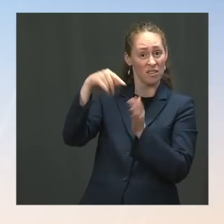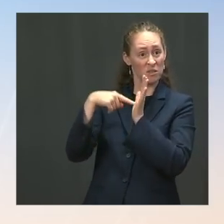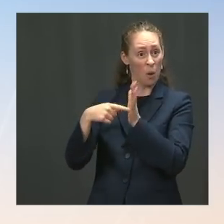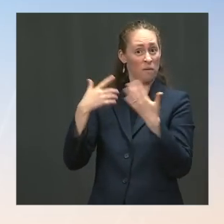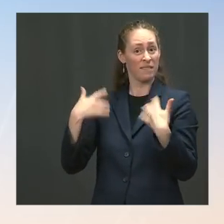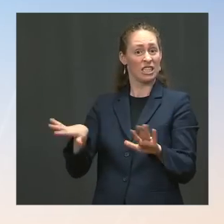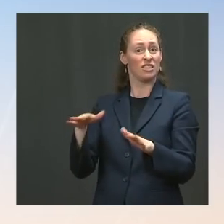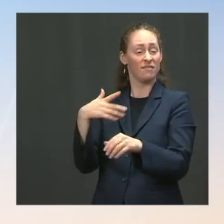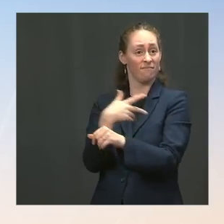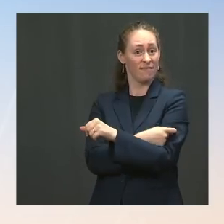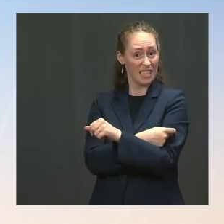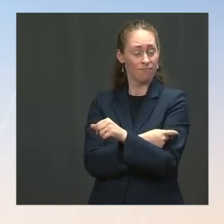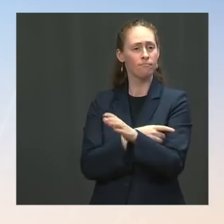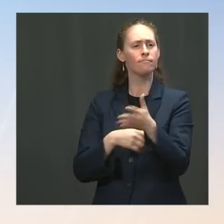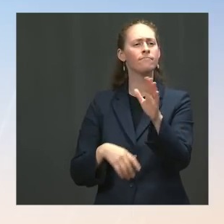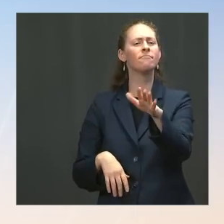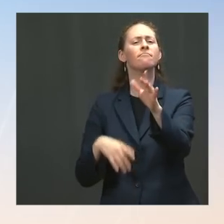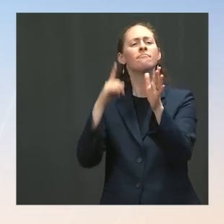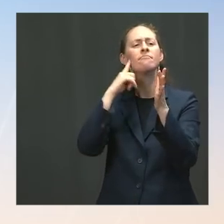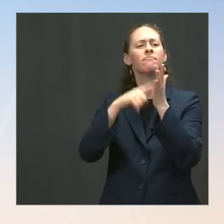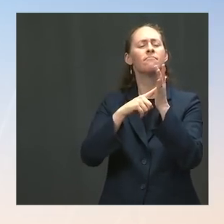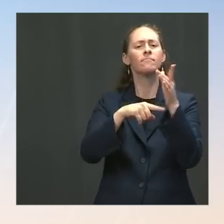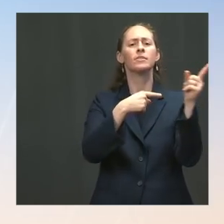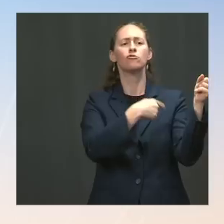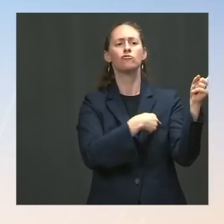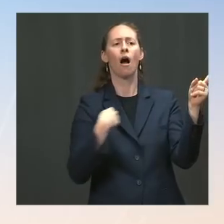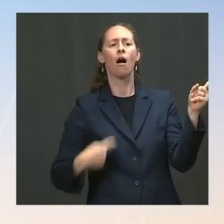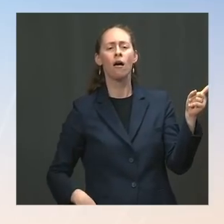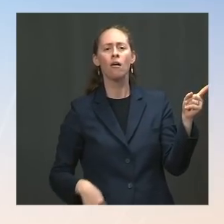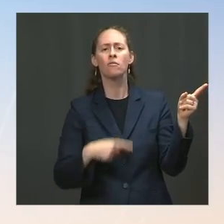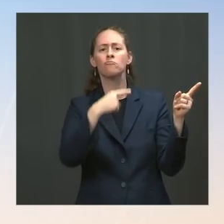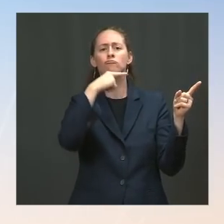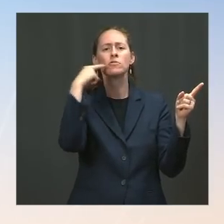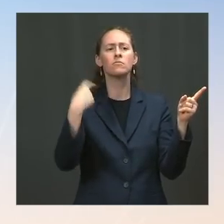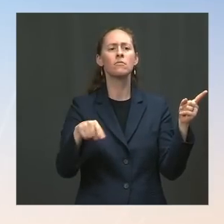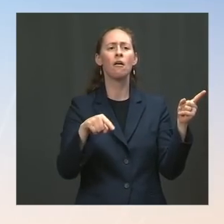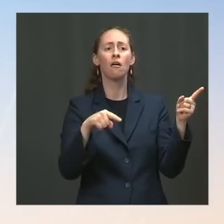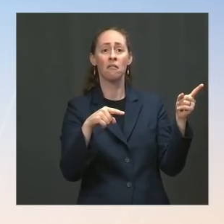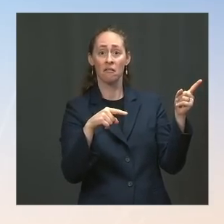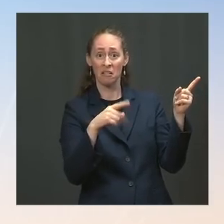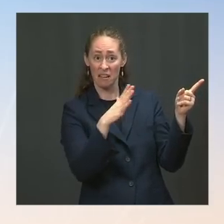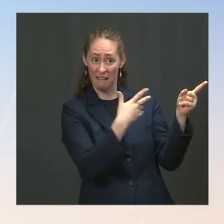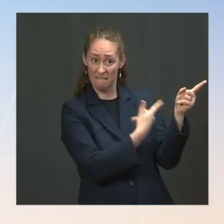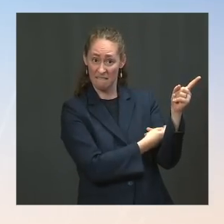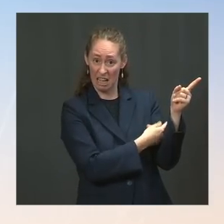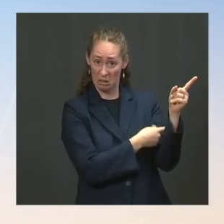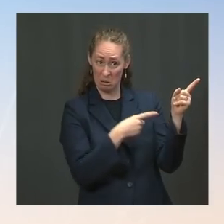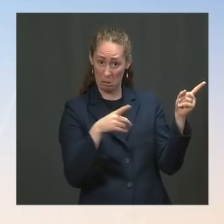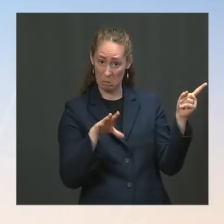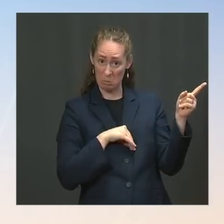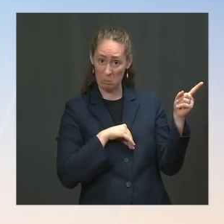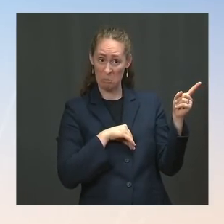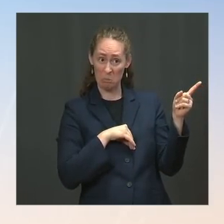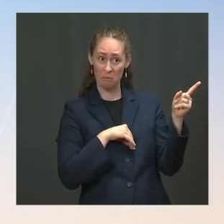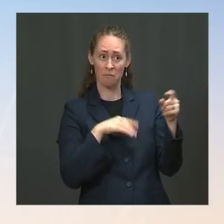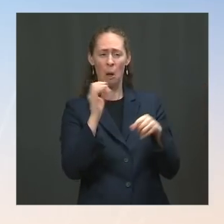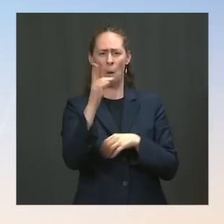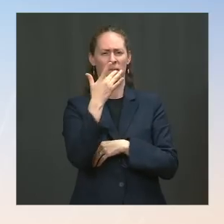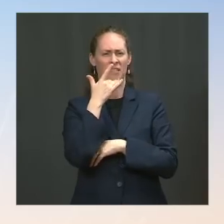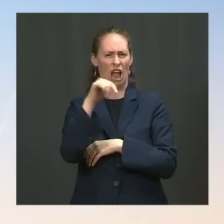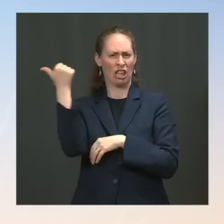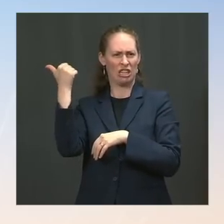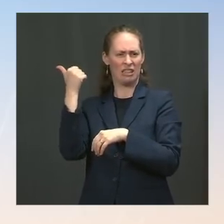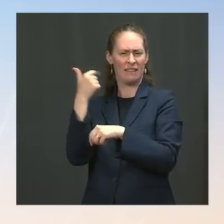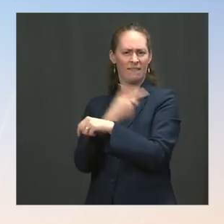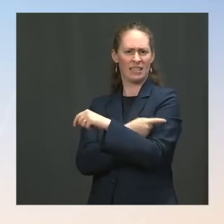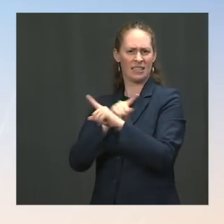the Chinese or Russian vaccines, should they be confident that those would be accepted, or should they go get another vaccine if it's available?